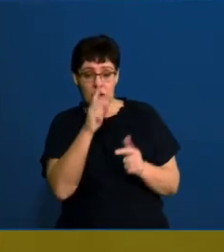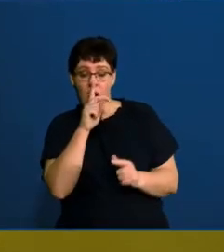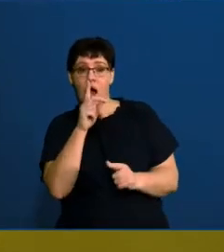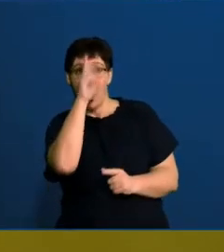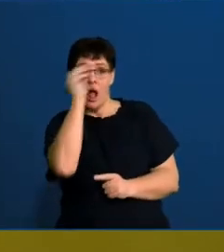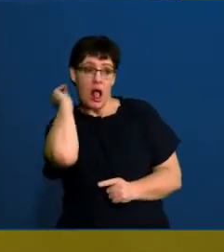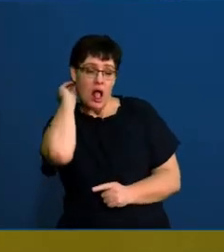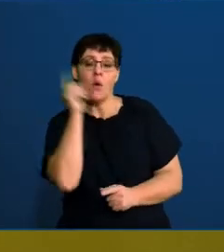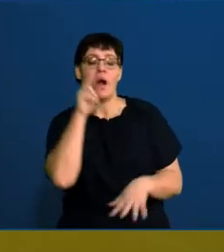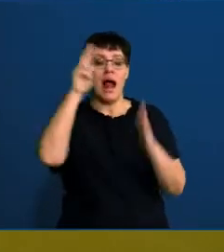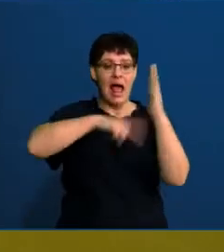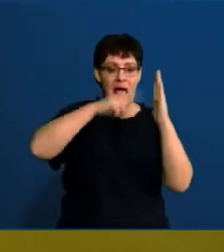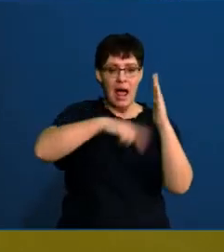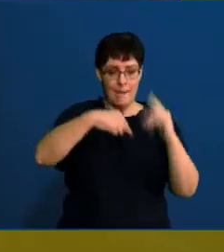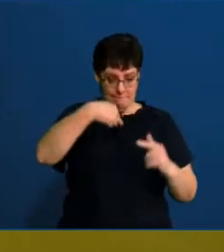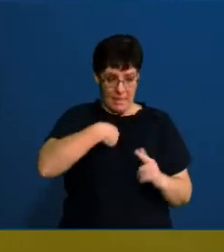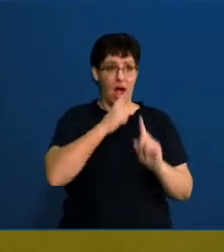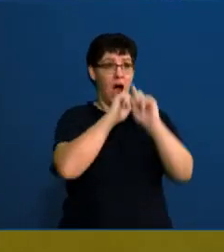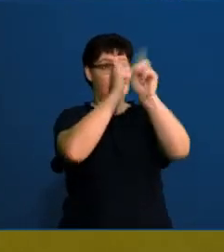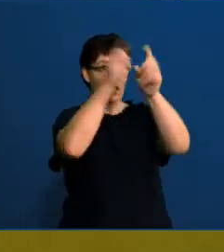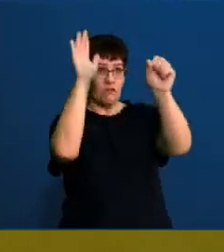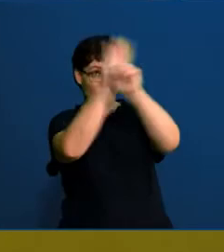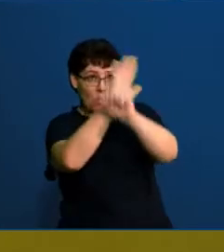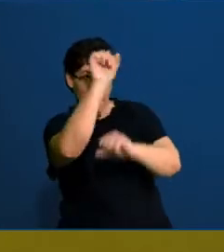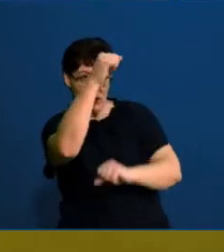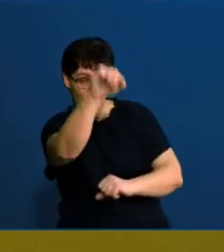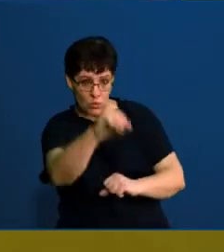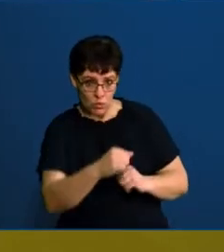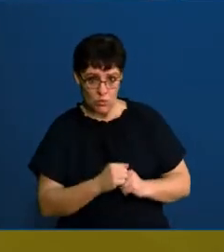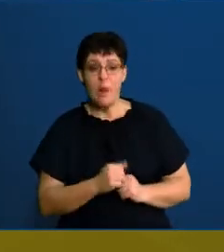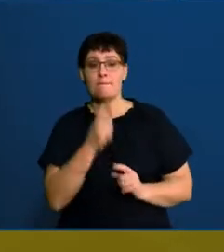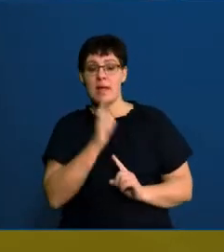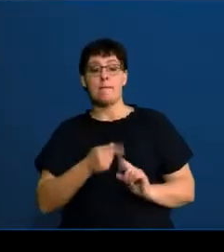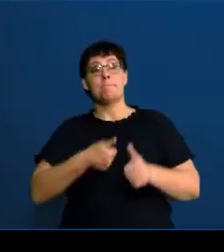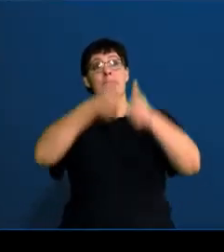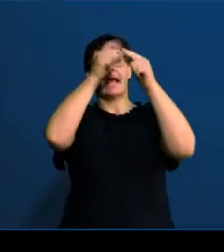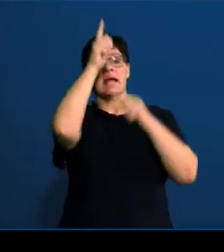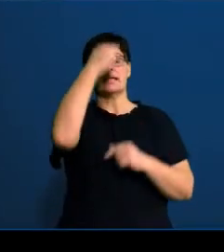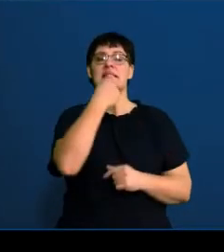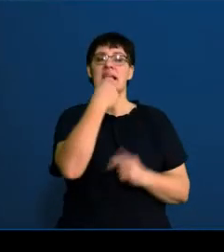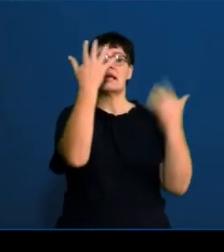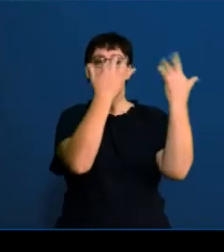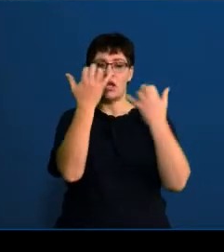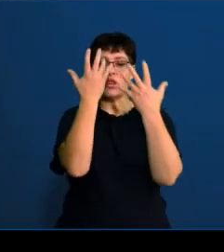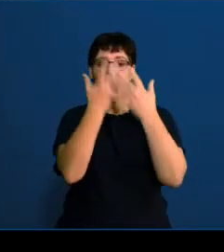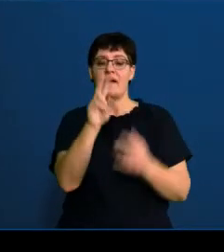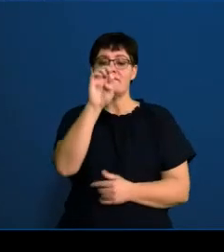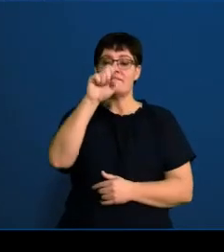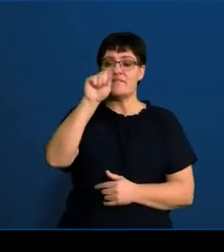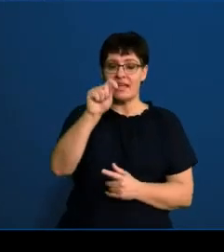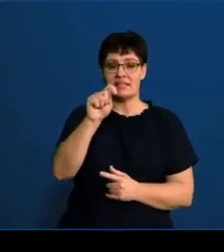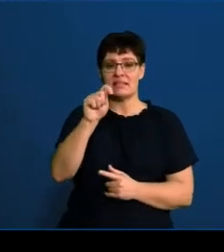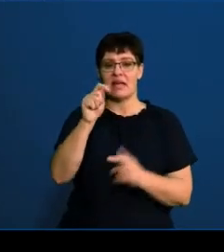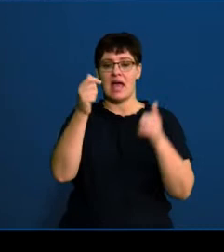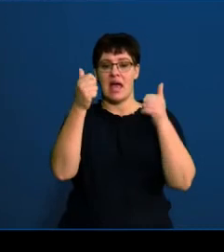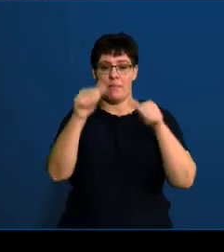the question, you'll see, have I actually answered the question? So I'm going back to my question now, and it said calculate the VAT amount on